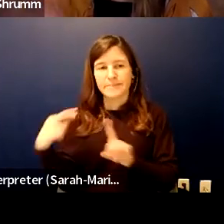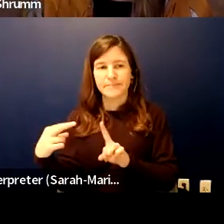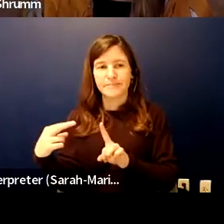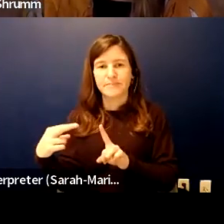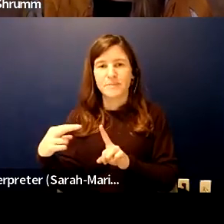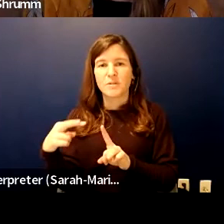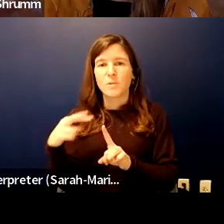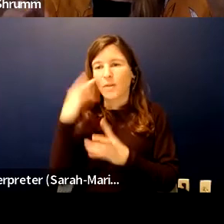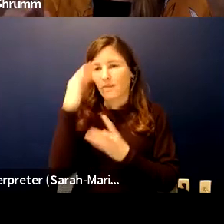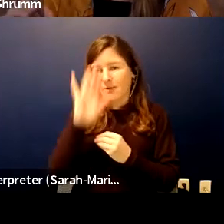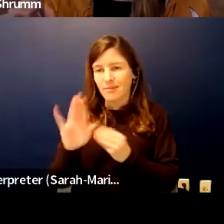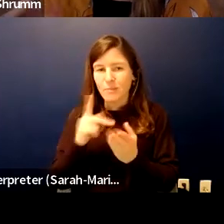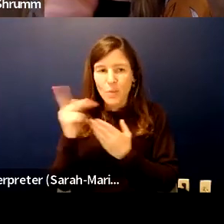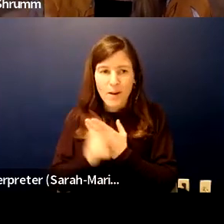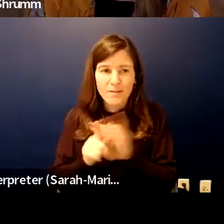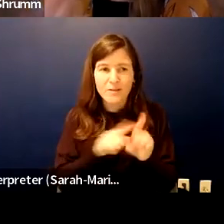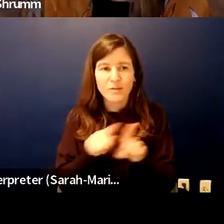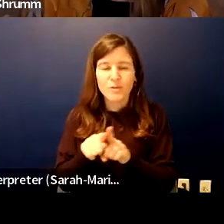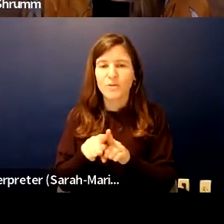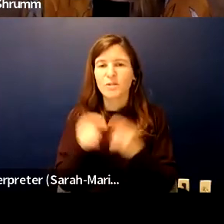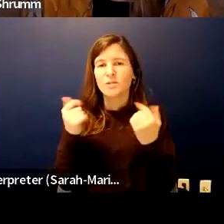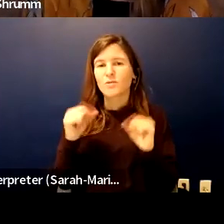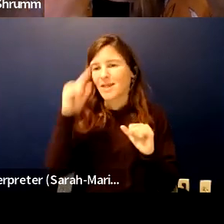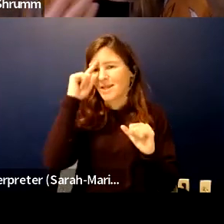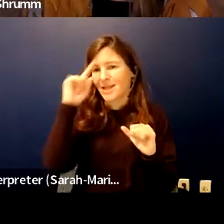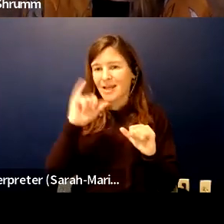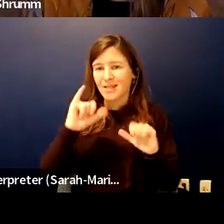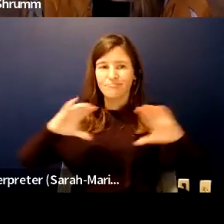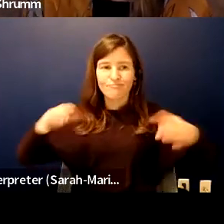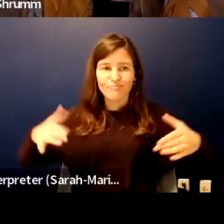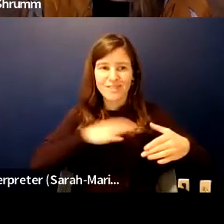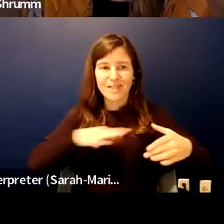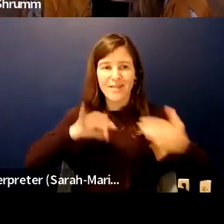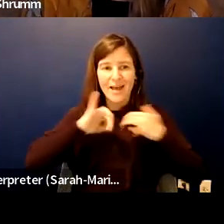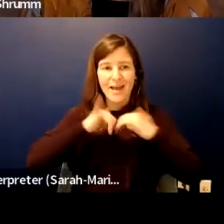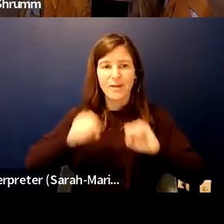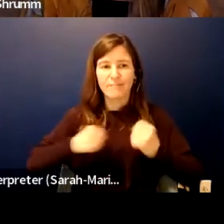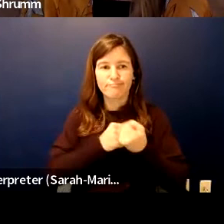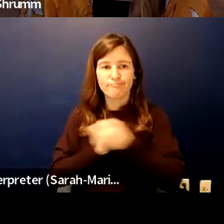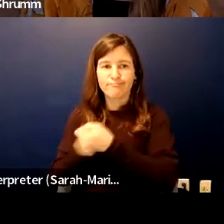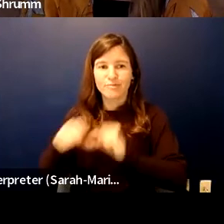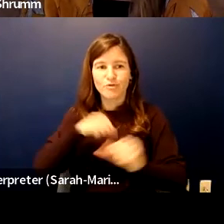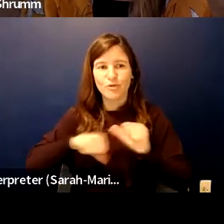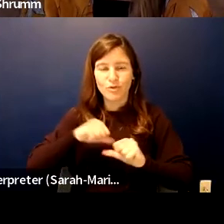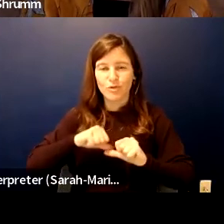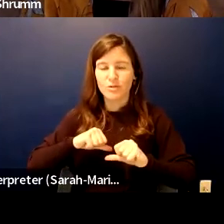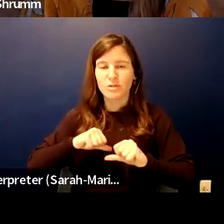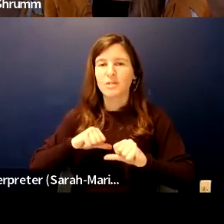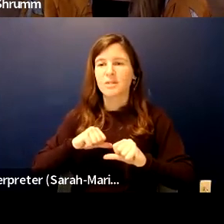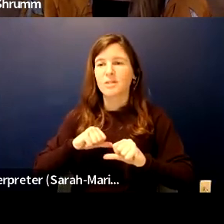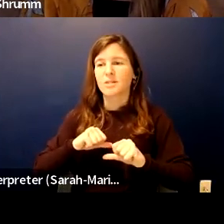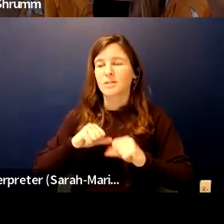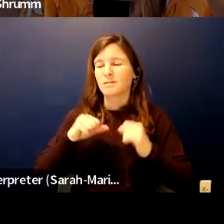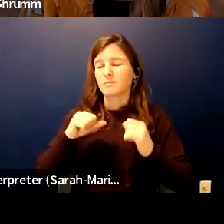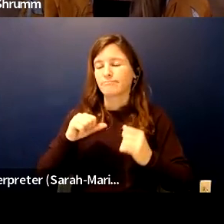only the programming, but how together as a staff, they can help support each other. It makes me